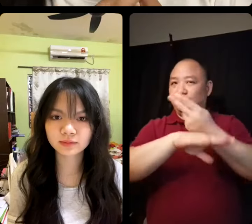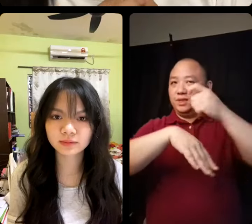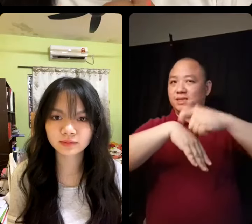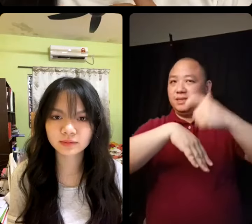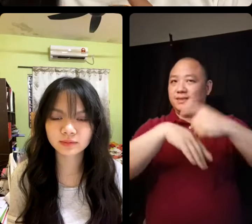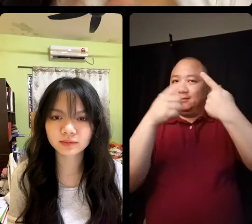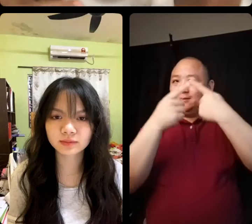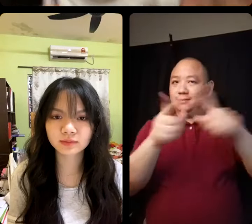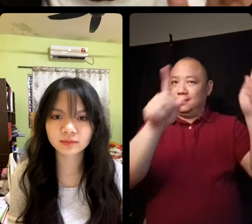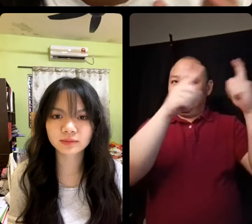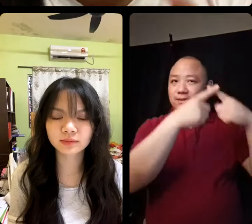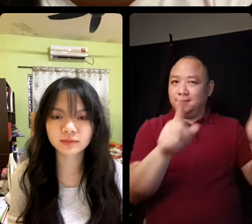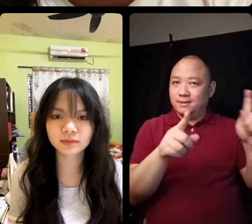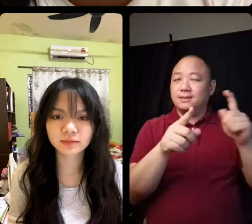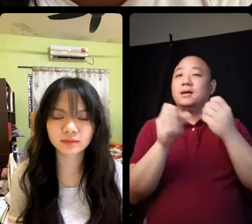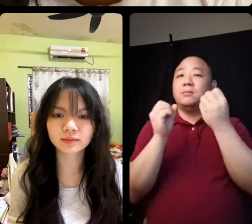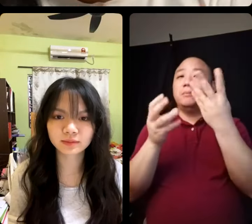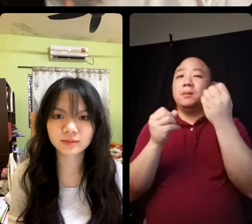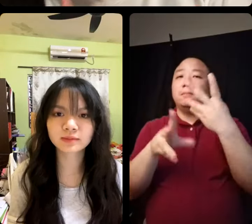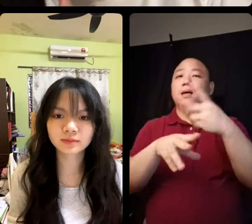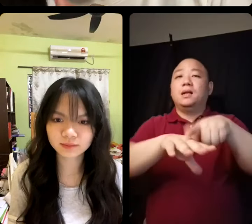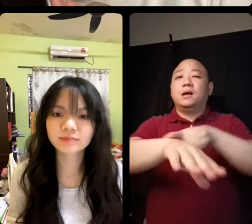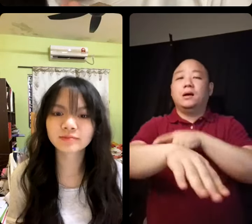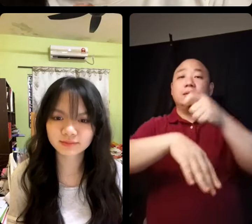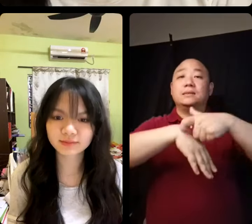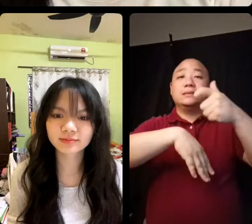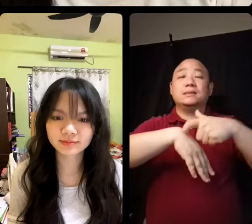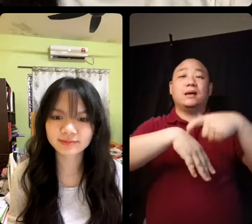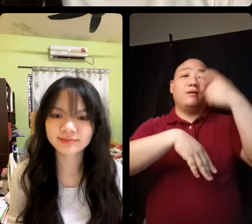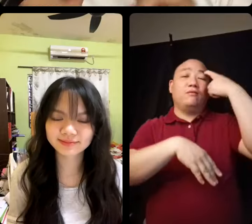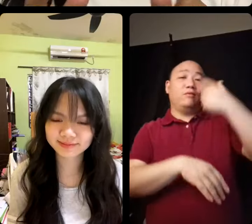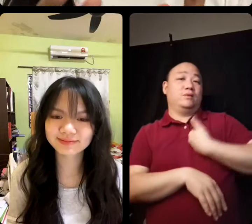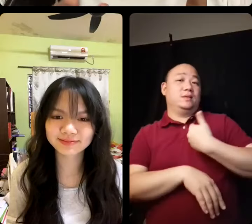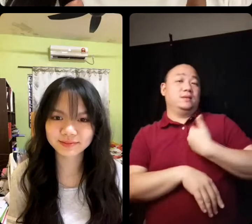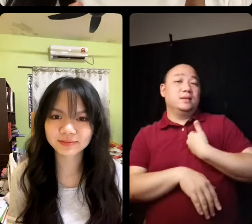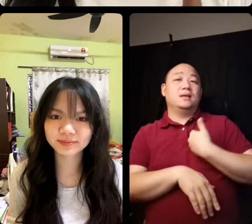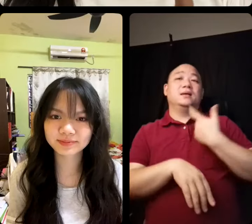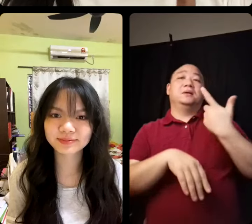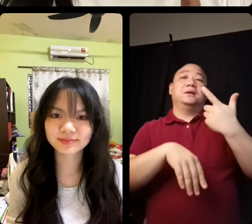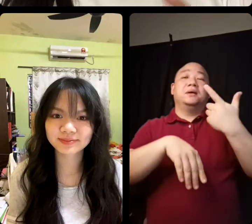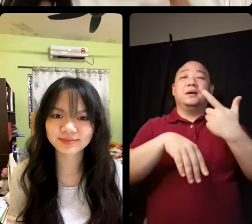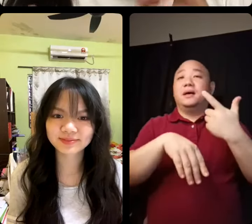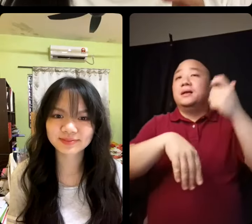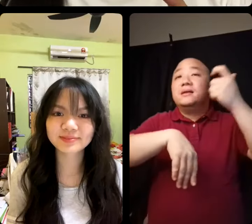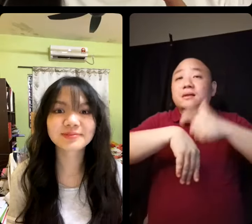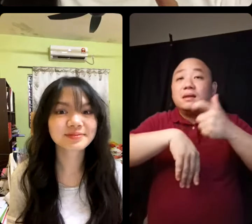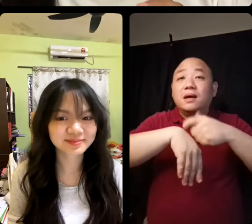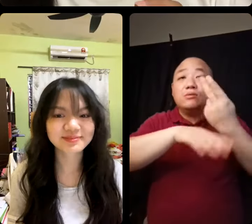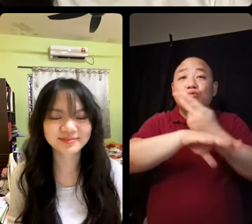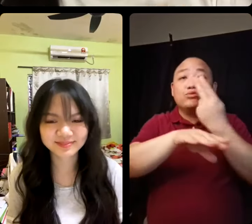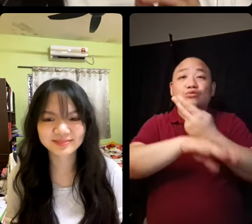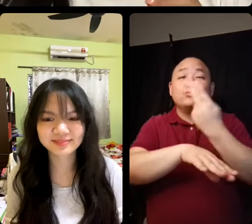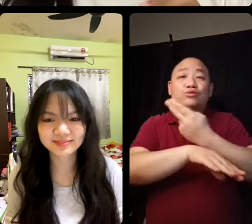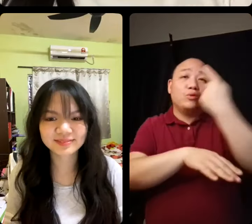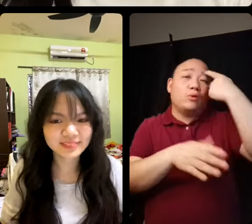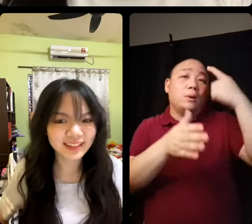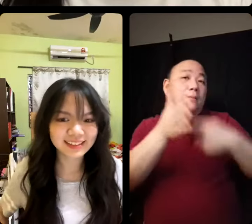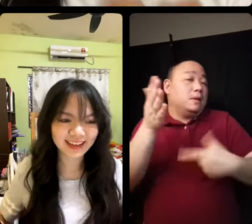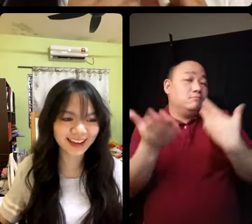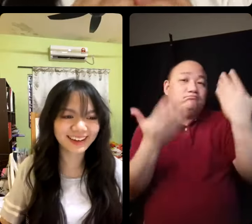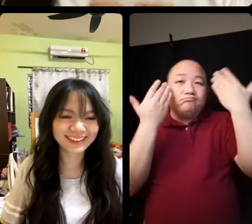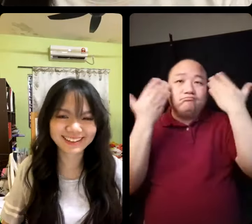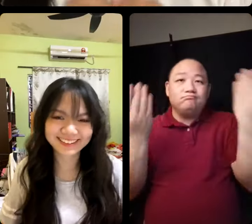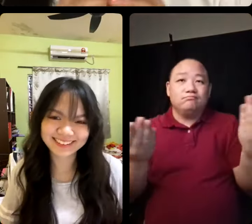ourselves? And where does our time goes normally, you know? So this is a session where we are going to explore together and see